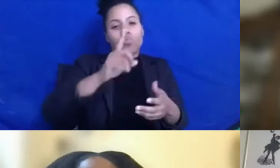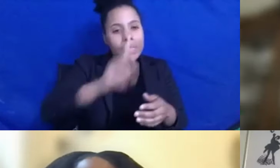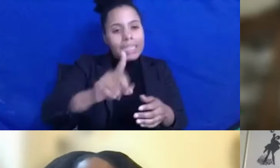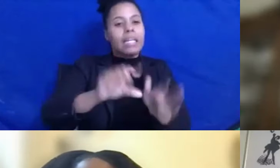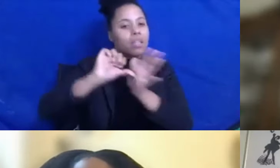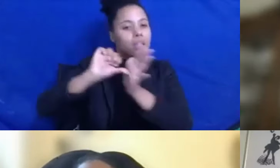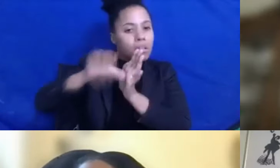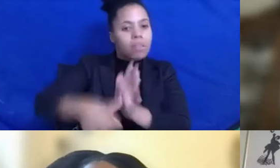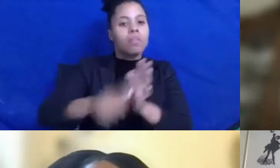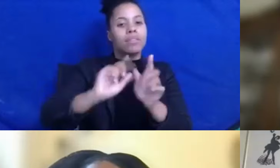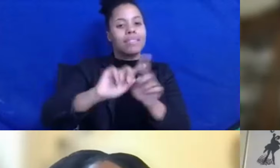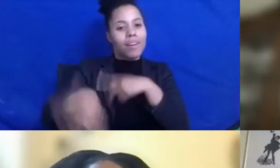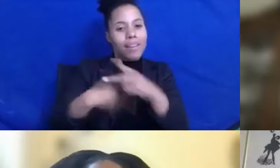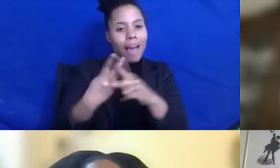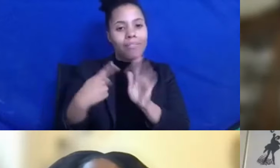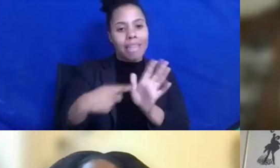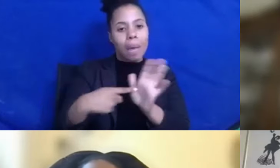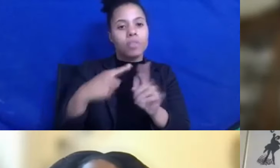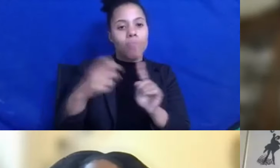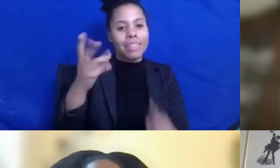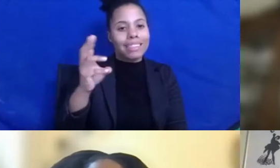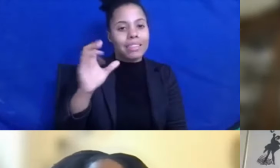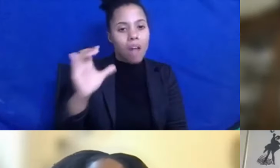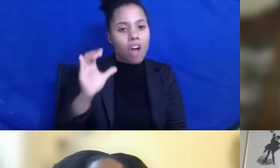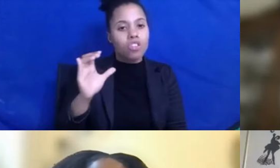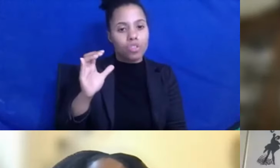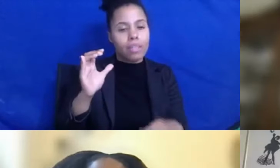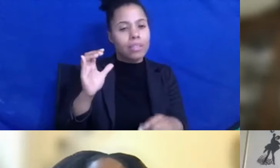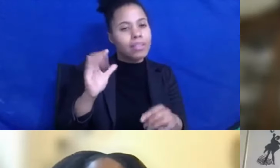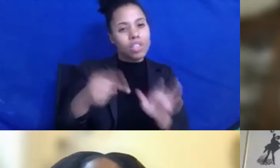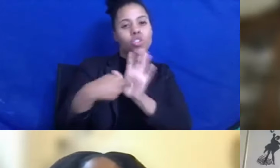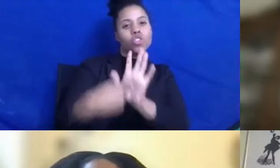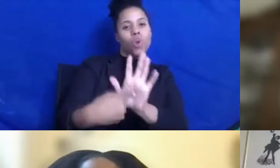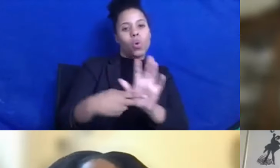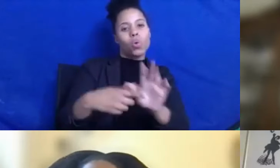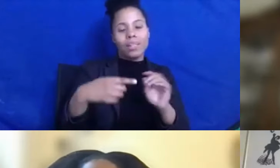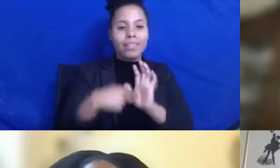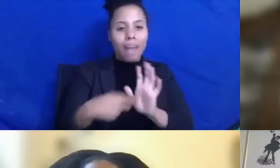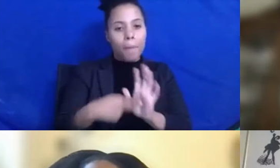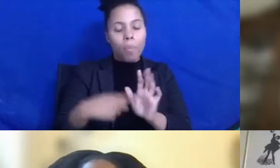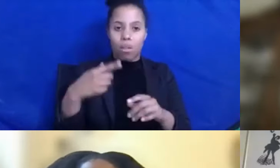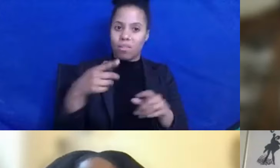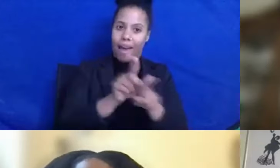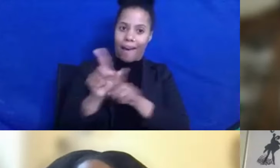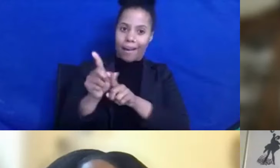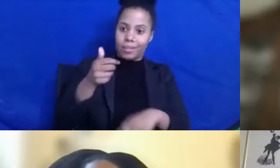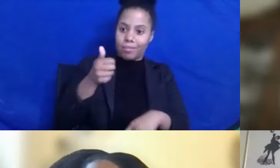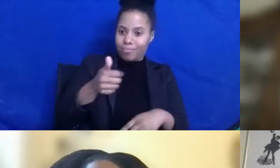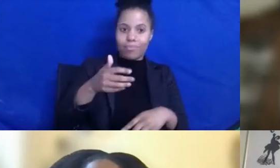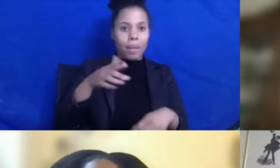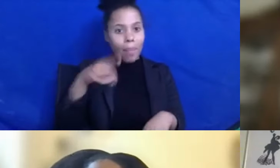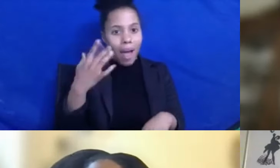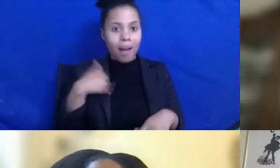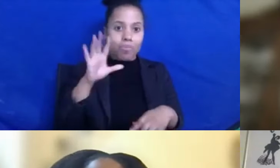from, you know, the 1600s as an example of how, you know, being Black or Brown in America, you are exposed to